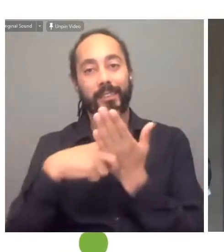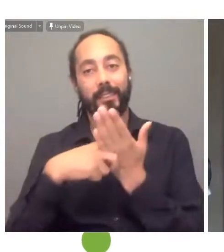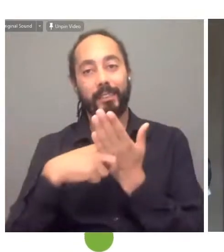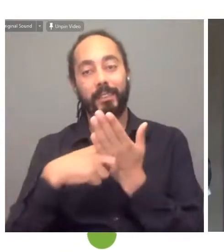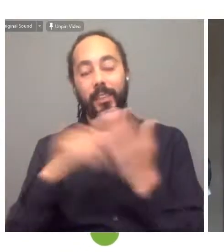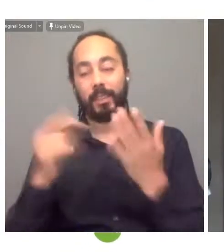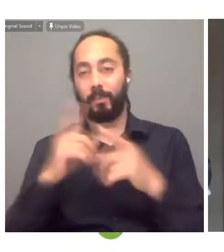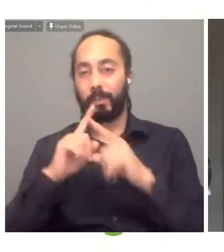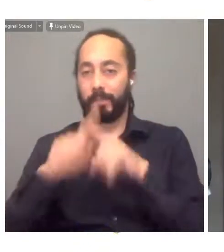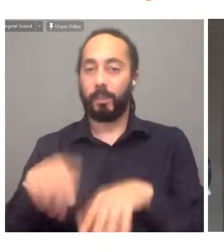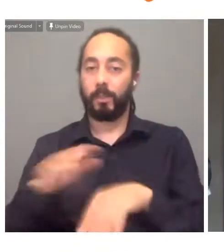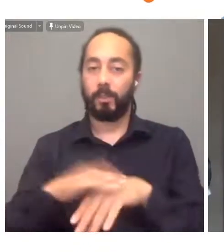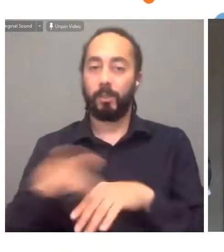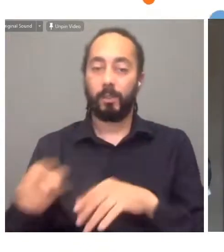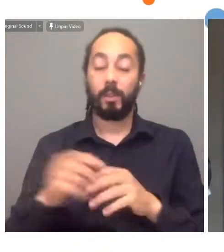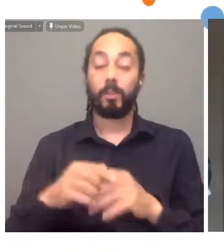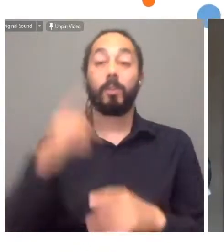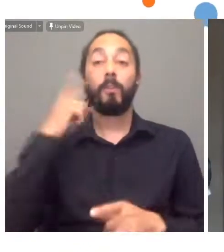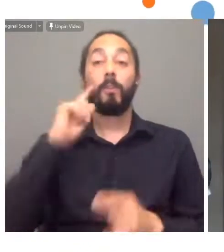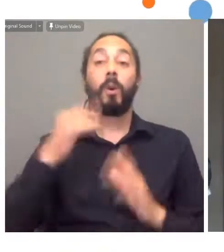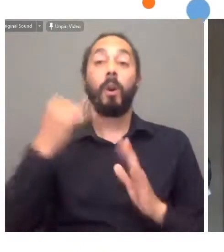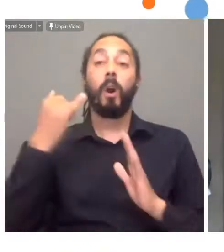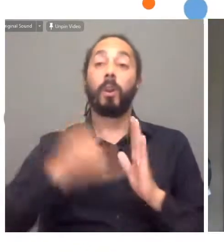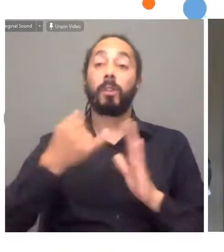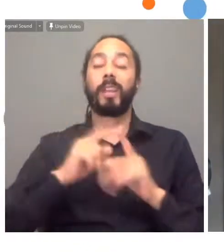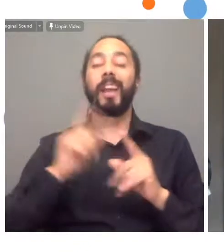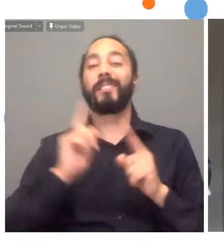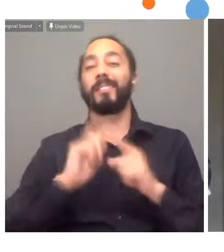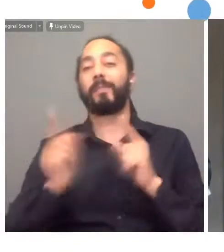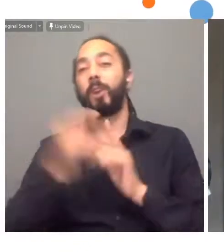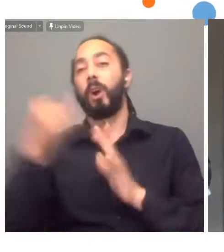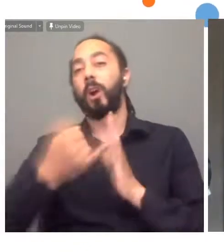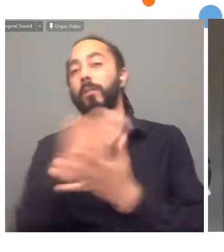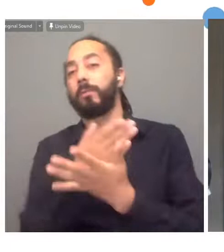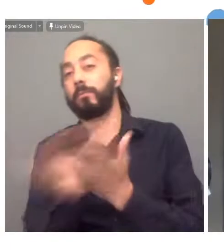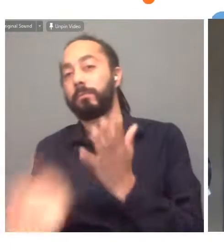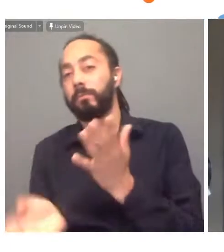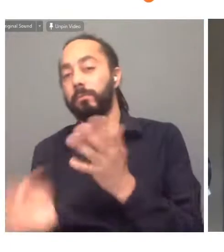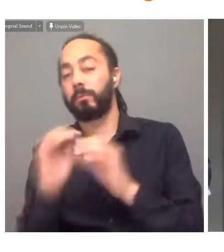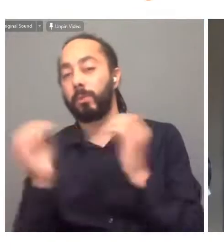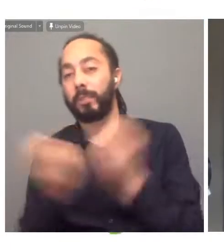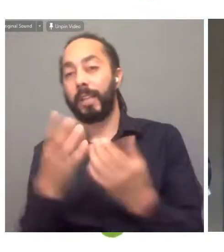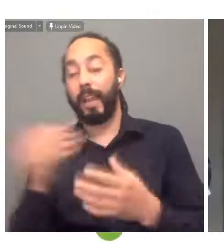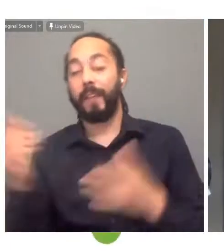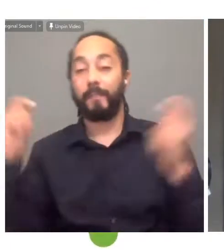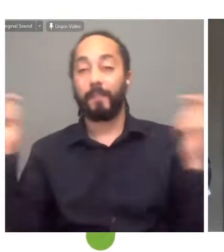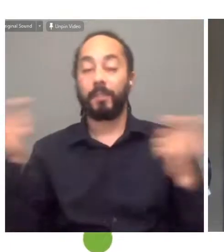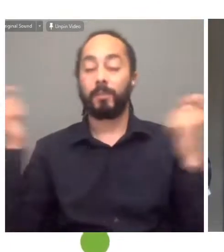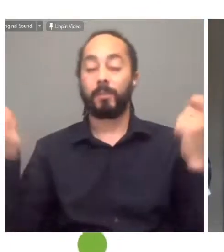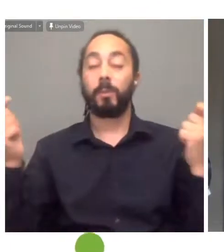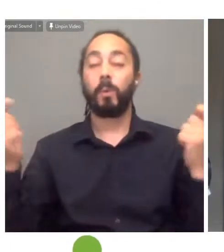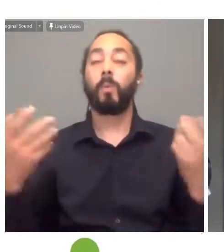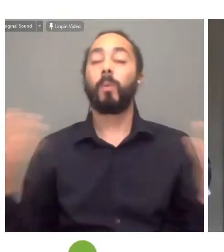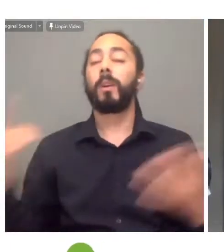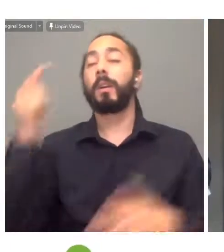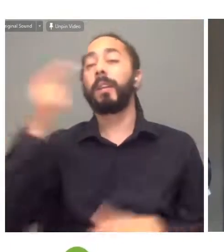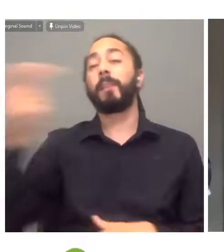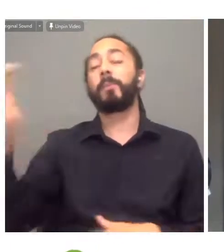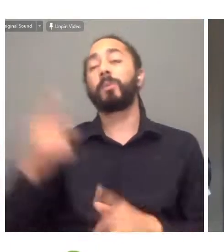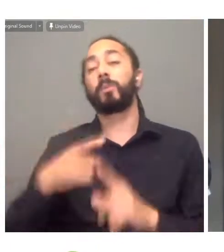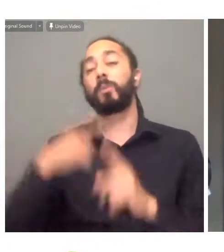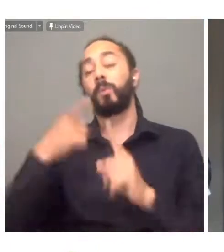and by multidisciplinary presenting organizations and festivals. What are the government's intentions for extending funding